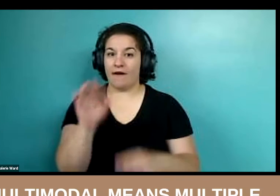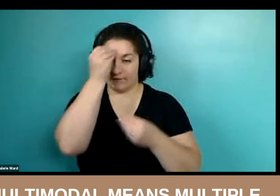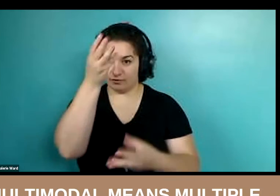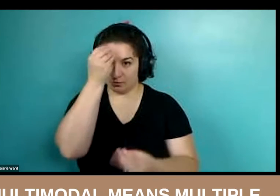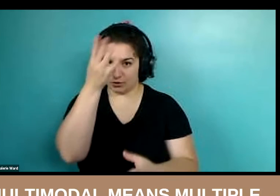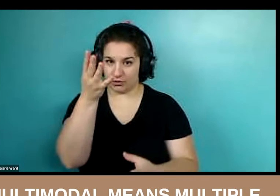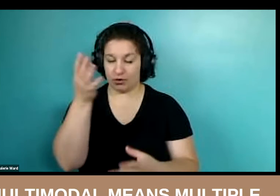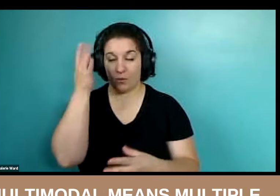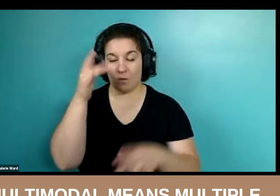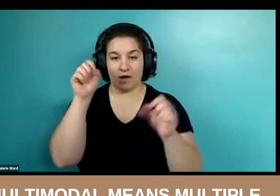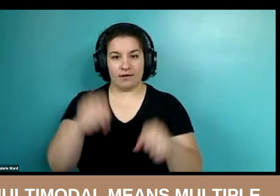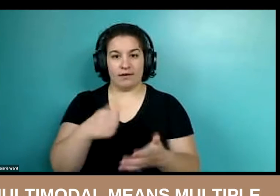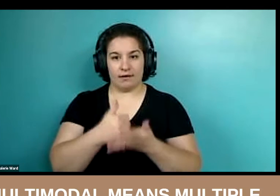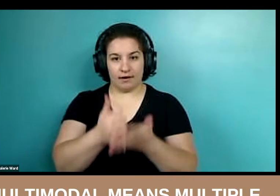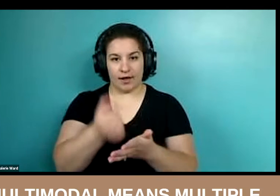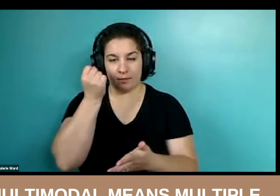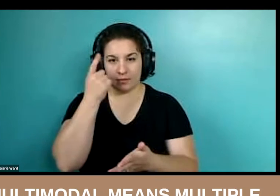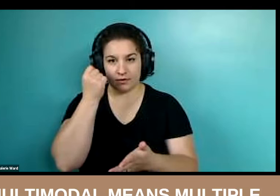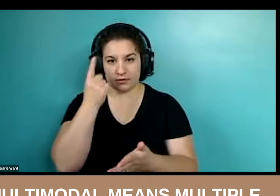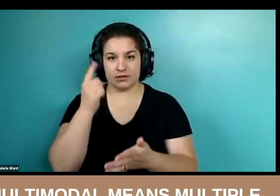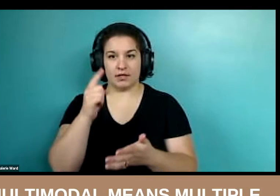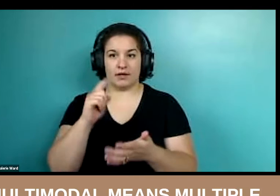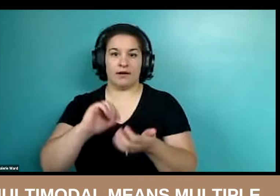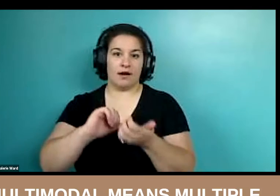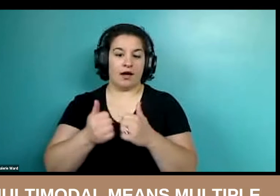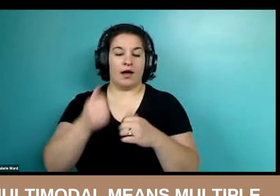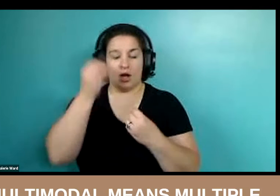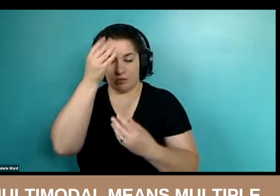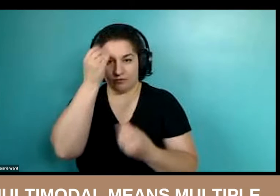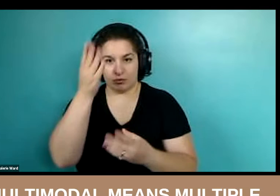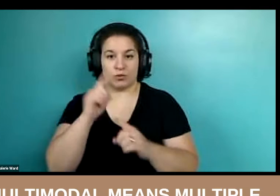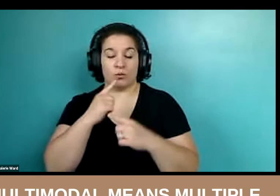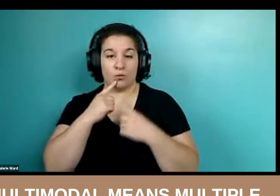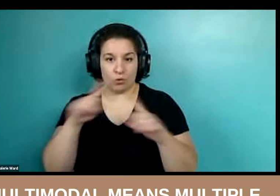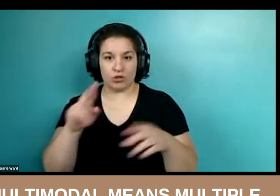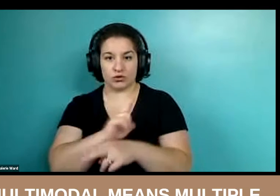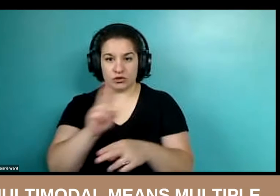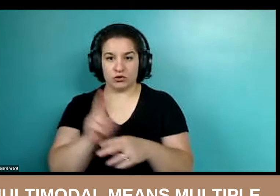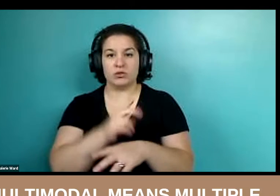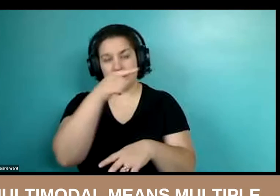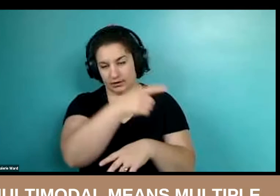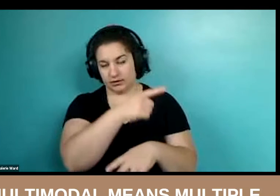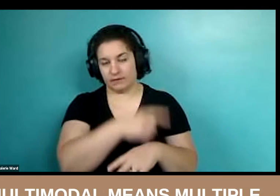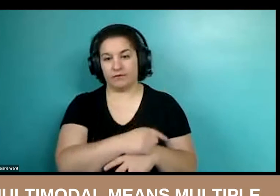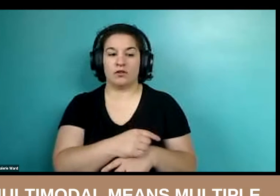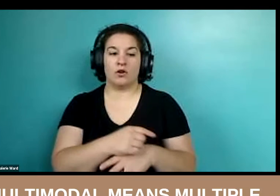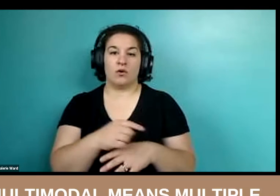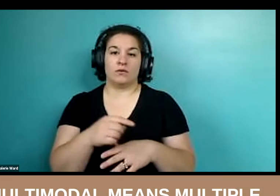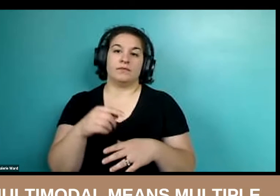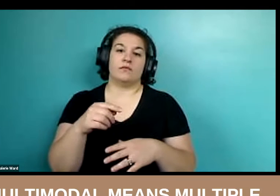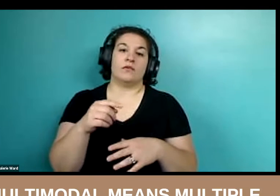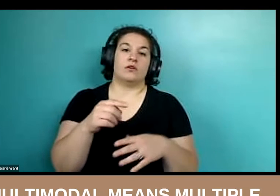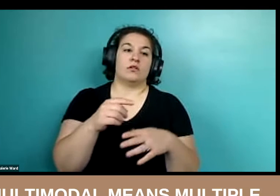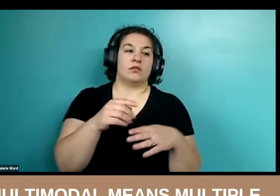information using these sources. So, the shallower pieces of information to the, more in-depth pieces